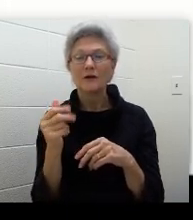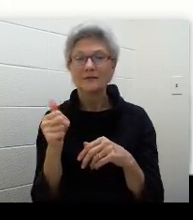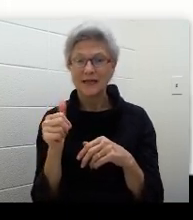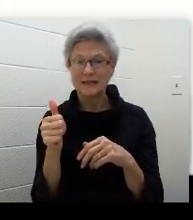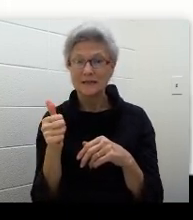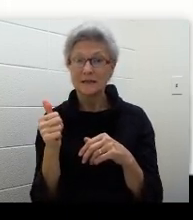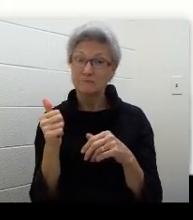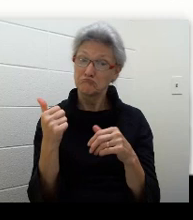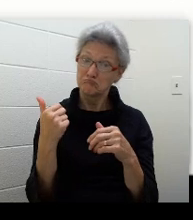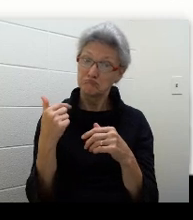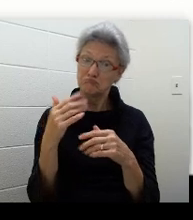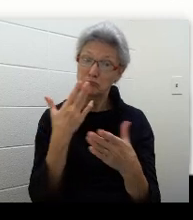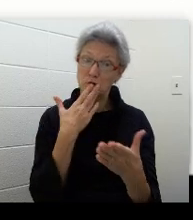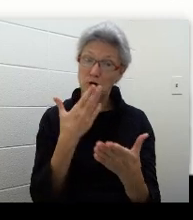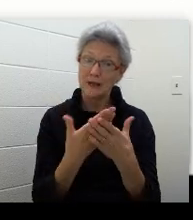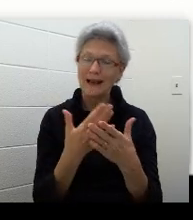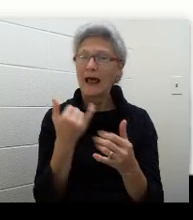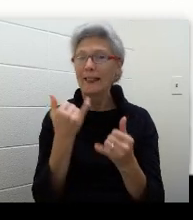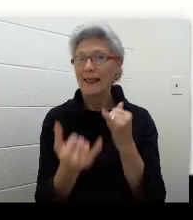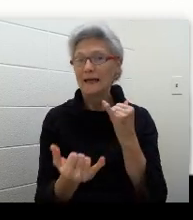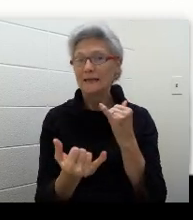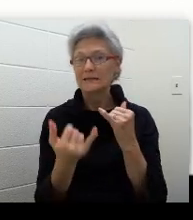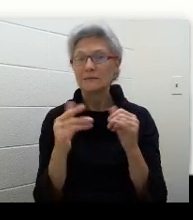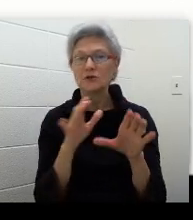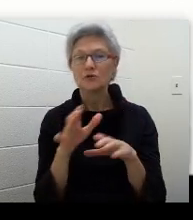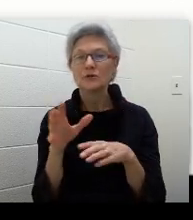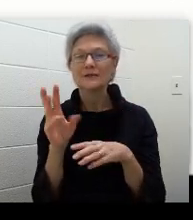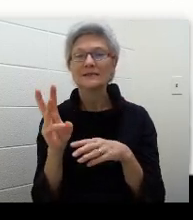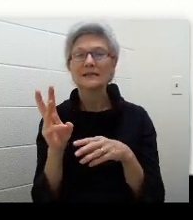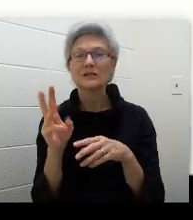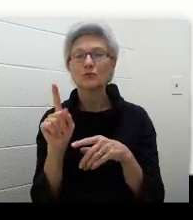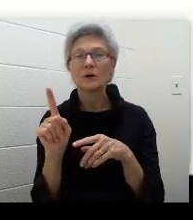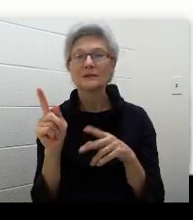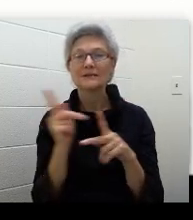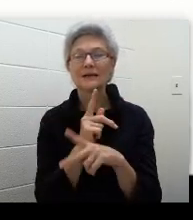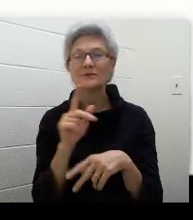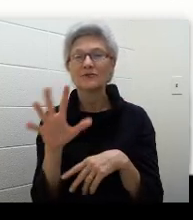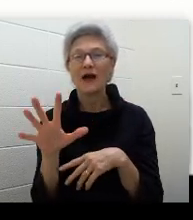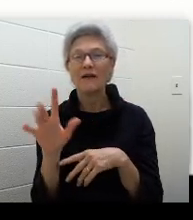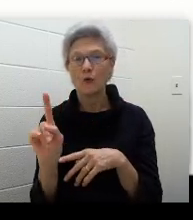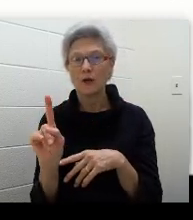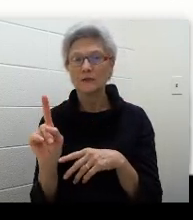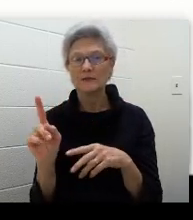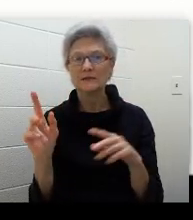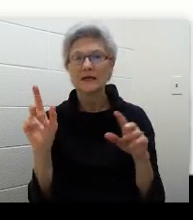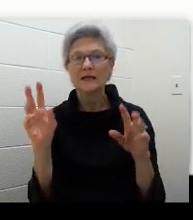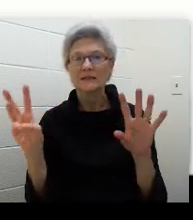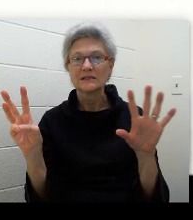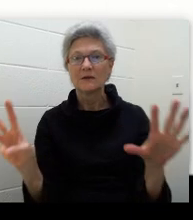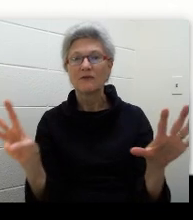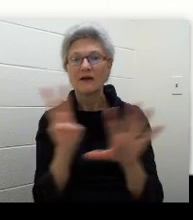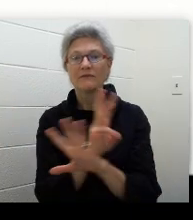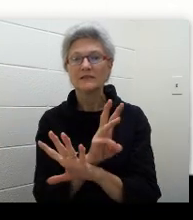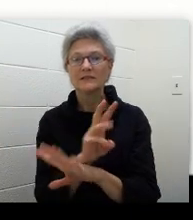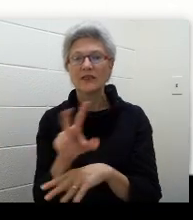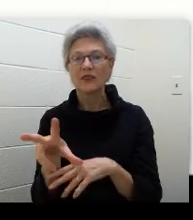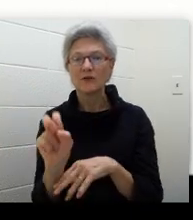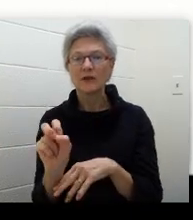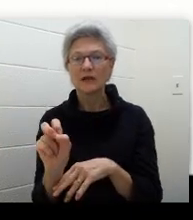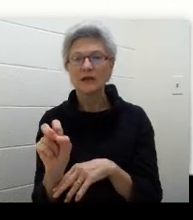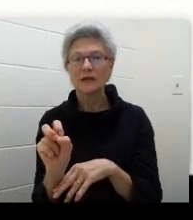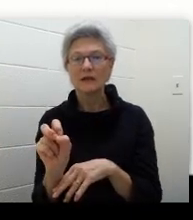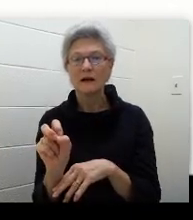far, so good. And now, last but not least, I'm going to do 6 ones times 5 ones. Well, 6 times 5